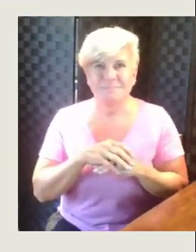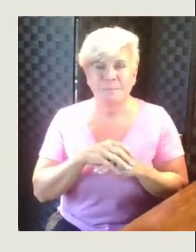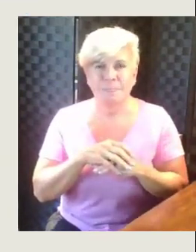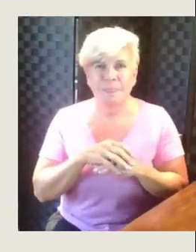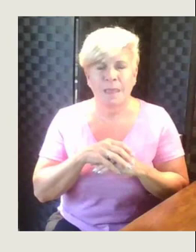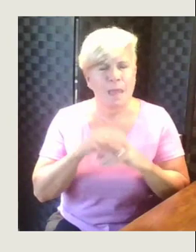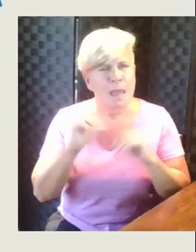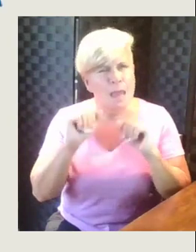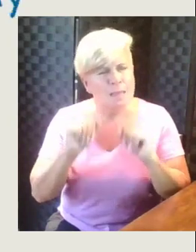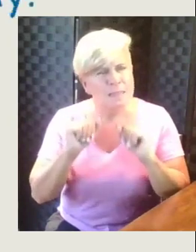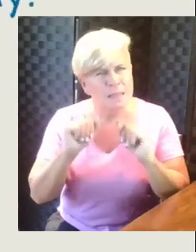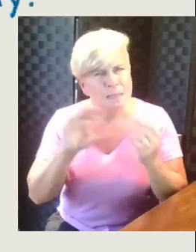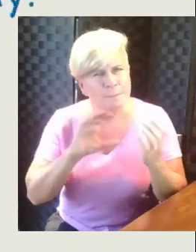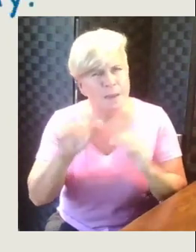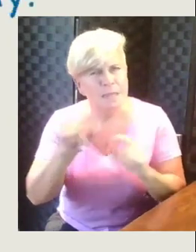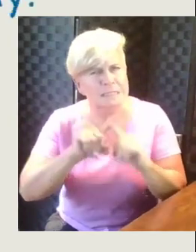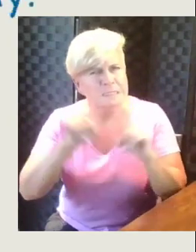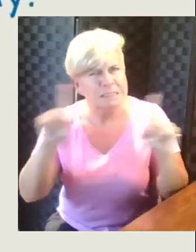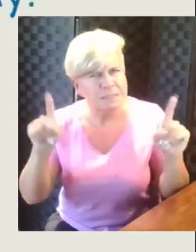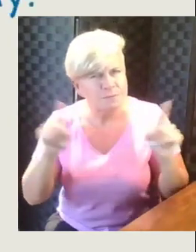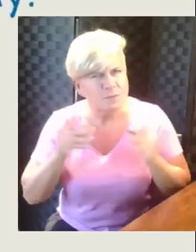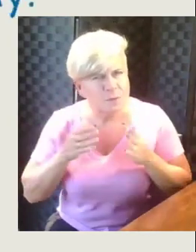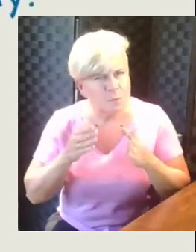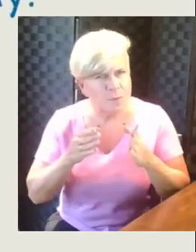Can we compare it another way?